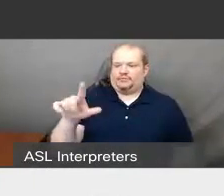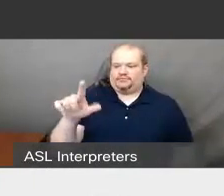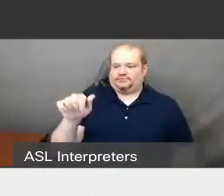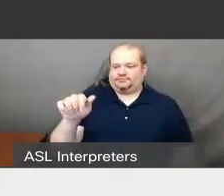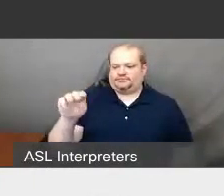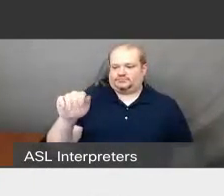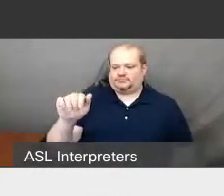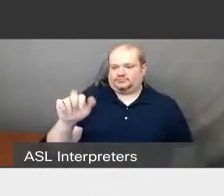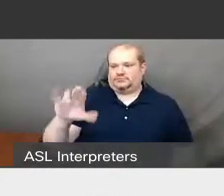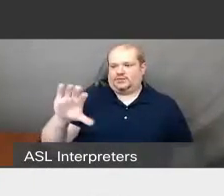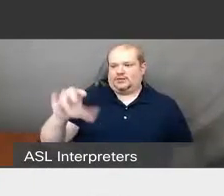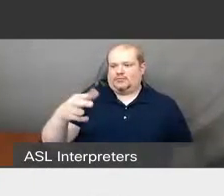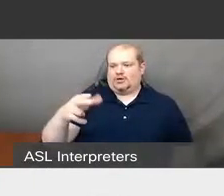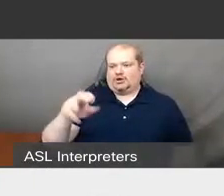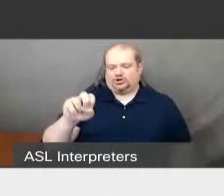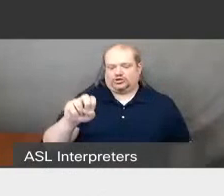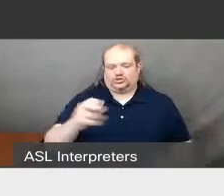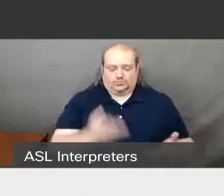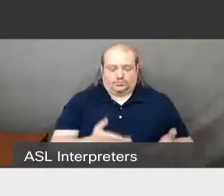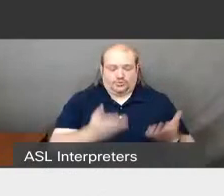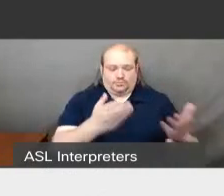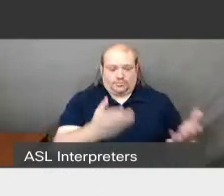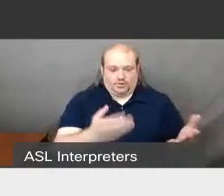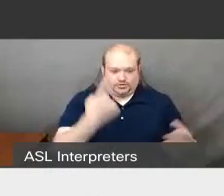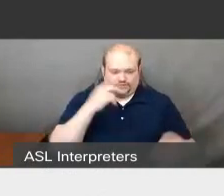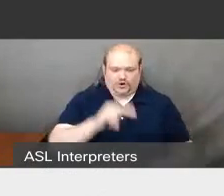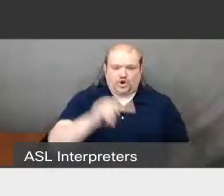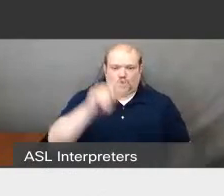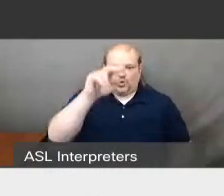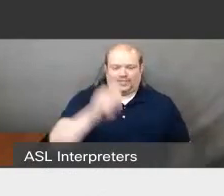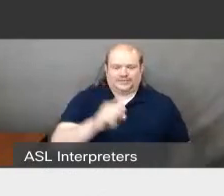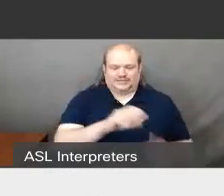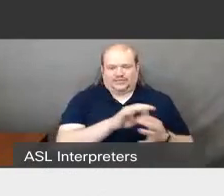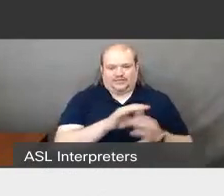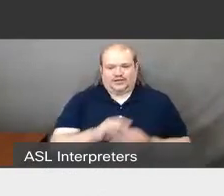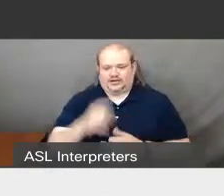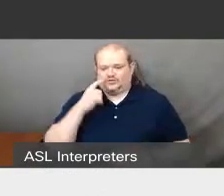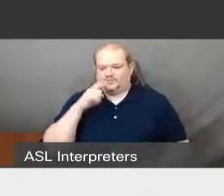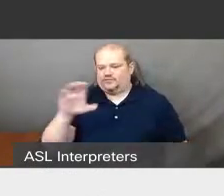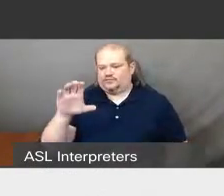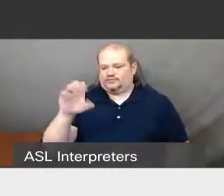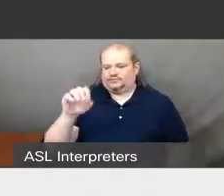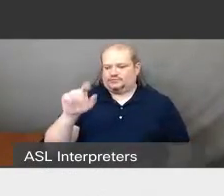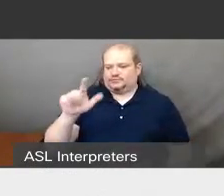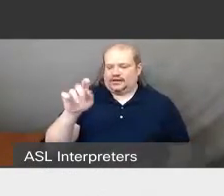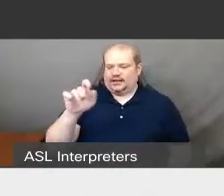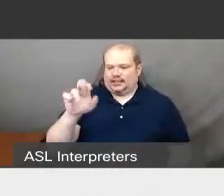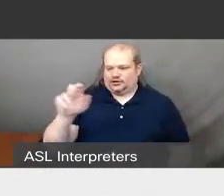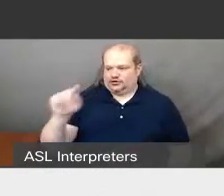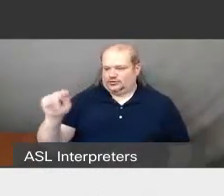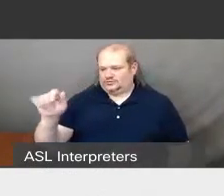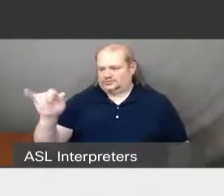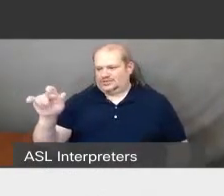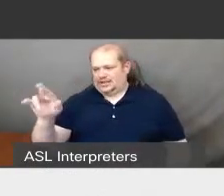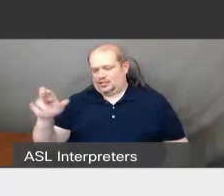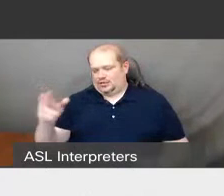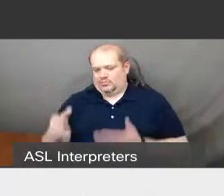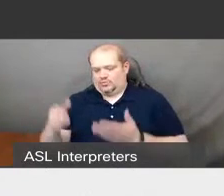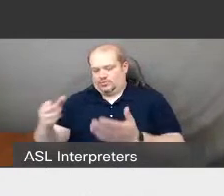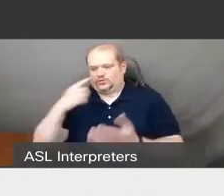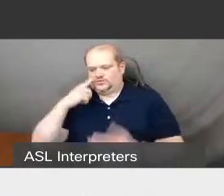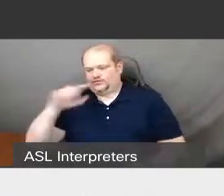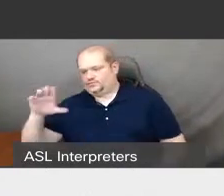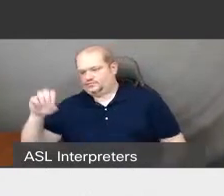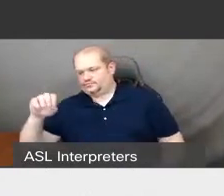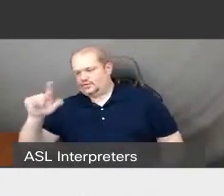was always proposed on the Master Street Plan for a north-south connector for a collector, and Taylor Loop was proposed for a collector.